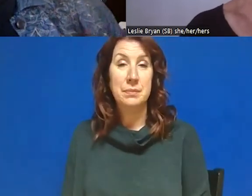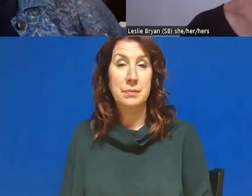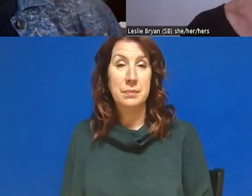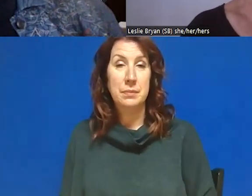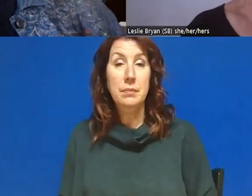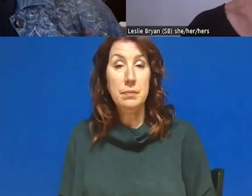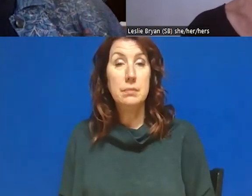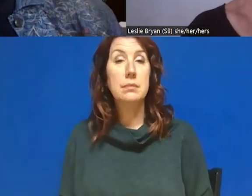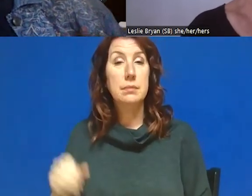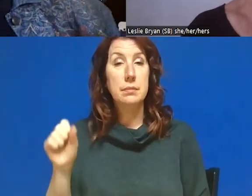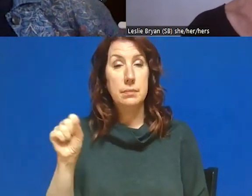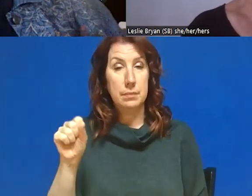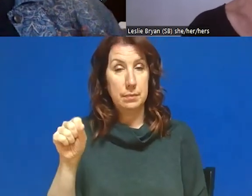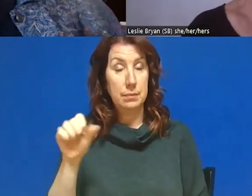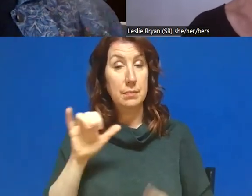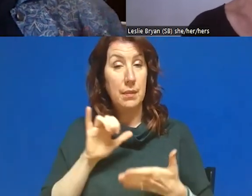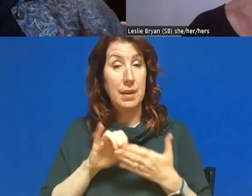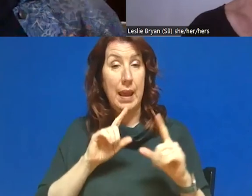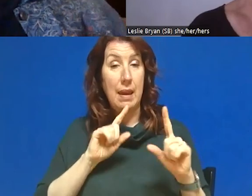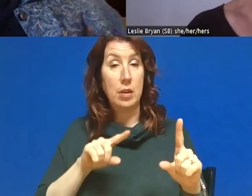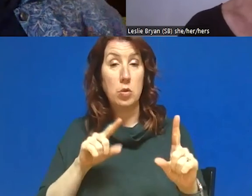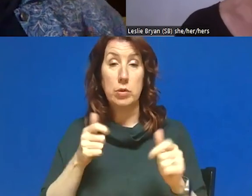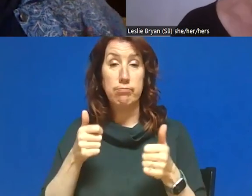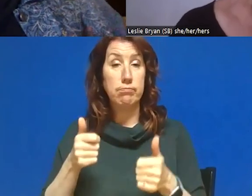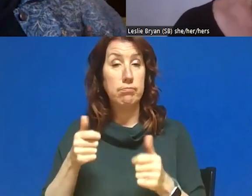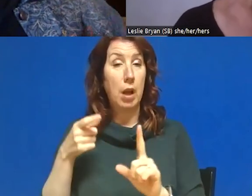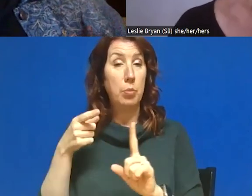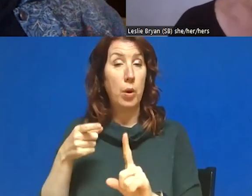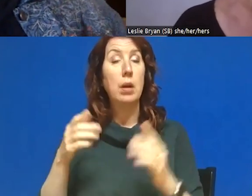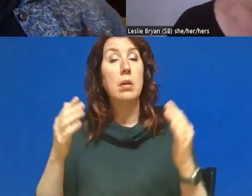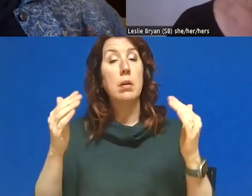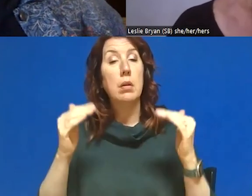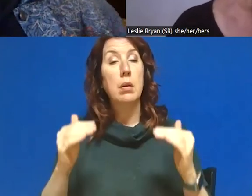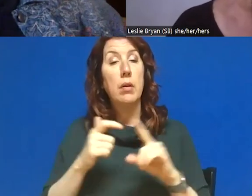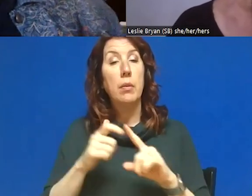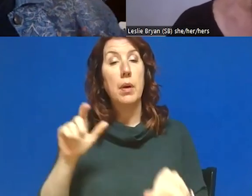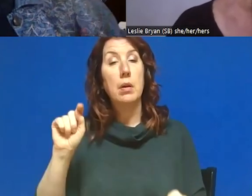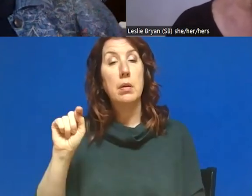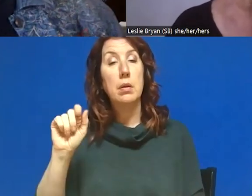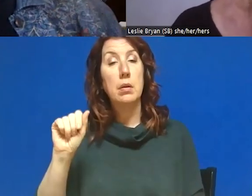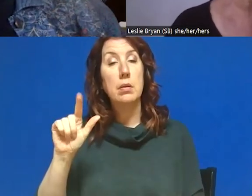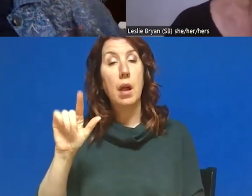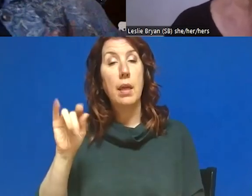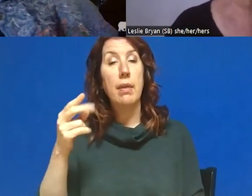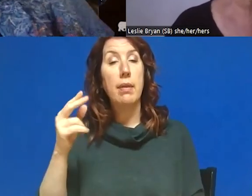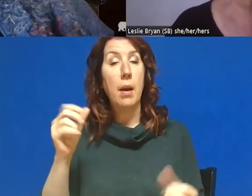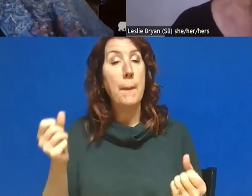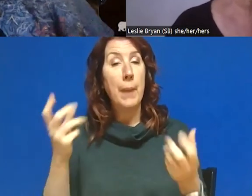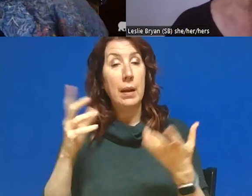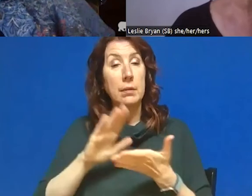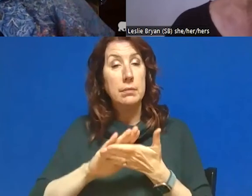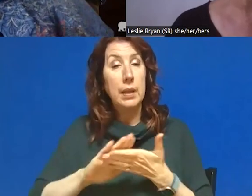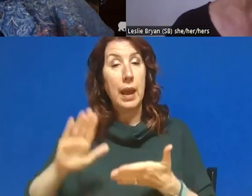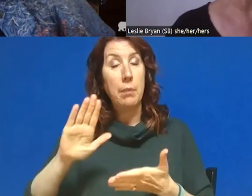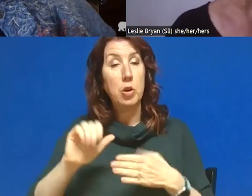Mm-hmm. No, the answer was on point. So I have another one from Talitha. In many of our campus trainings, we are instructed to use